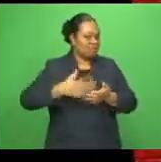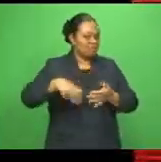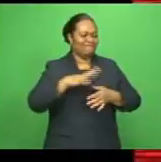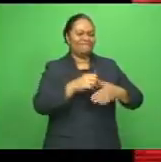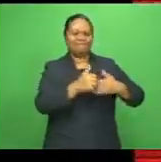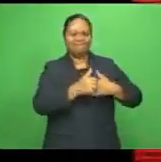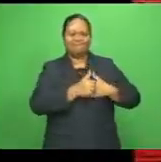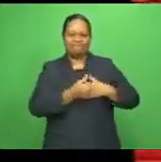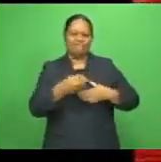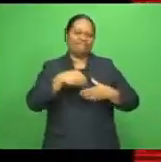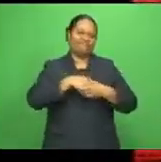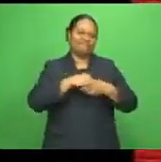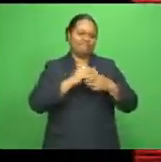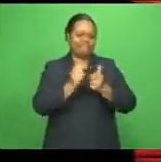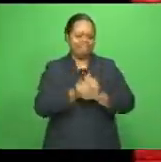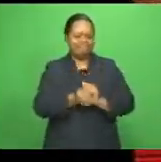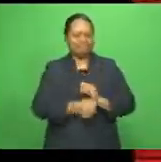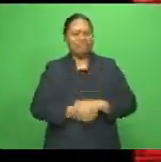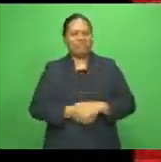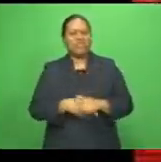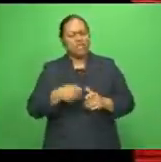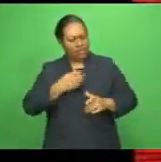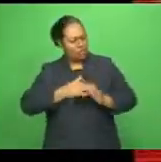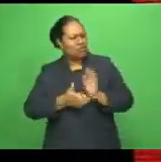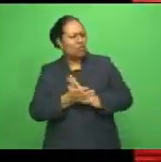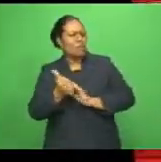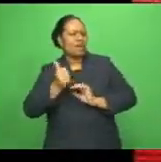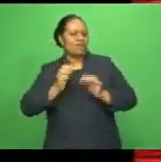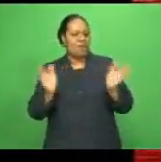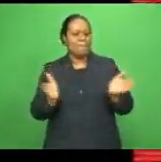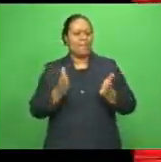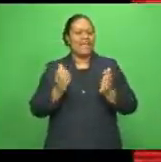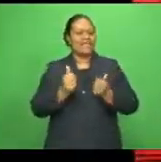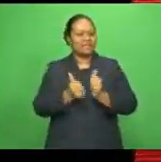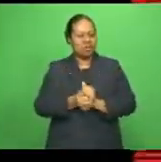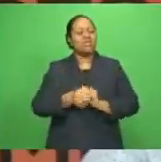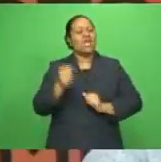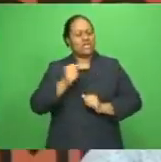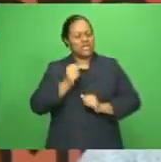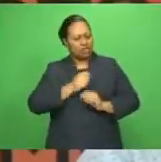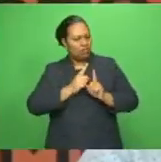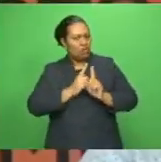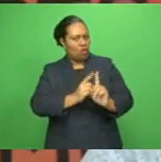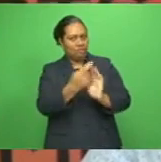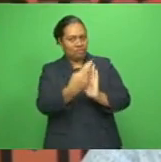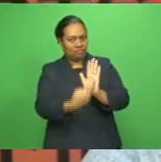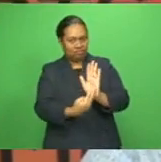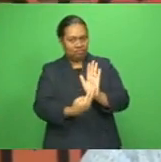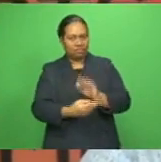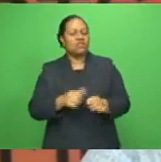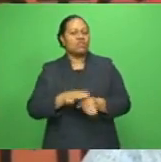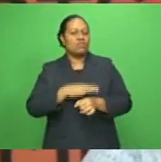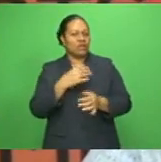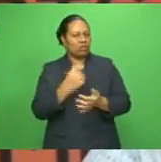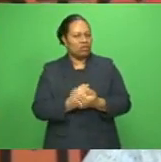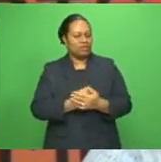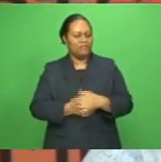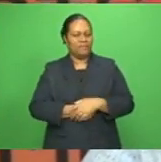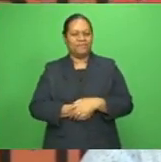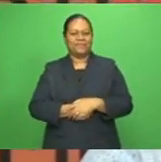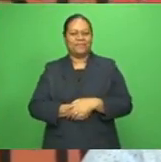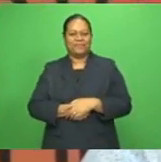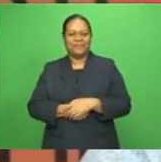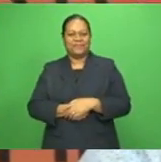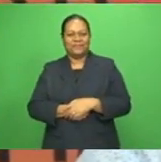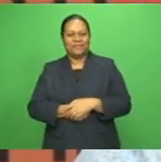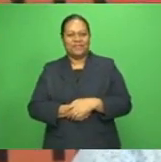everyone involved. We want to go back there to play sports. We've got to do our part. Agree or disagree? Because, I mean,